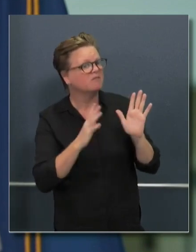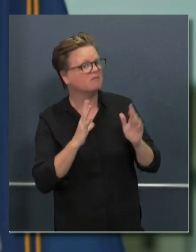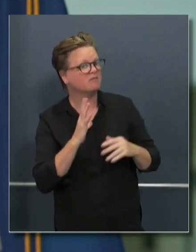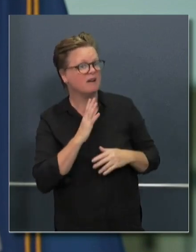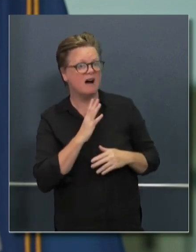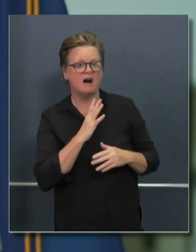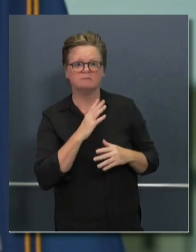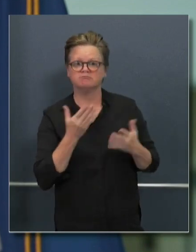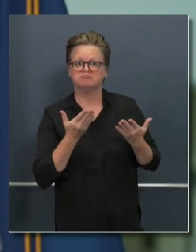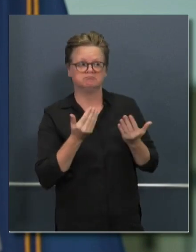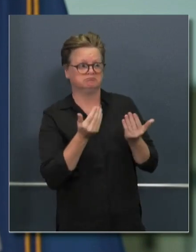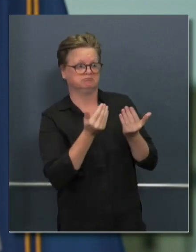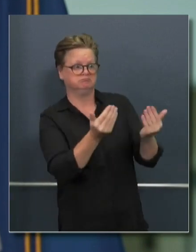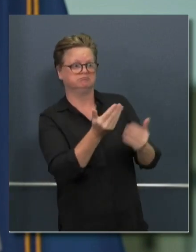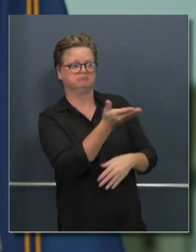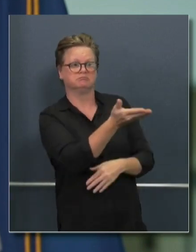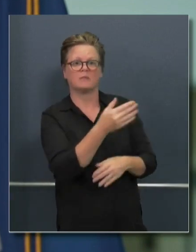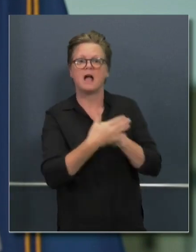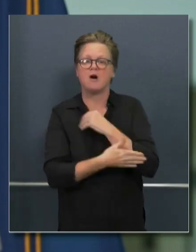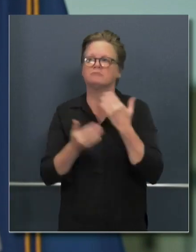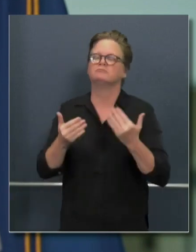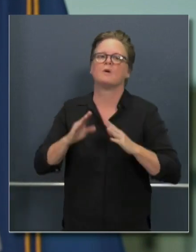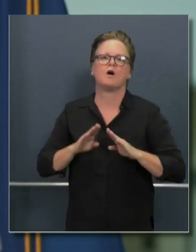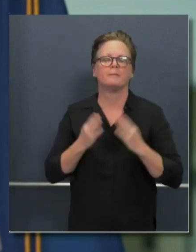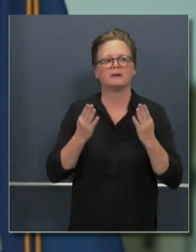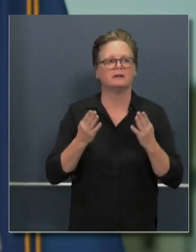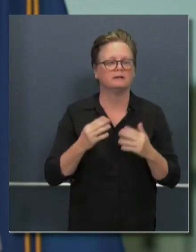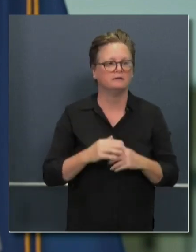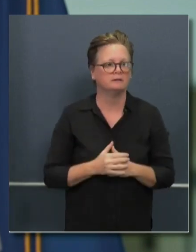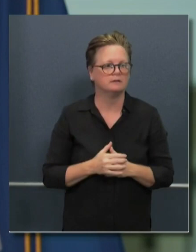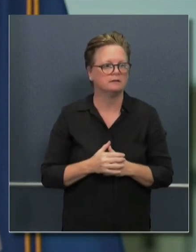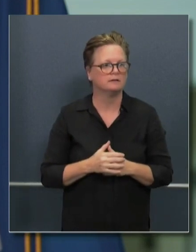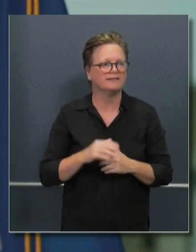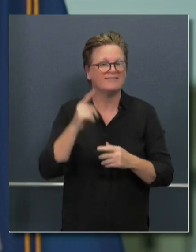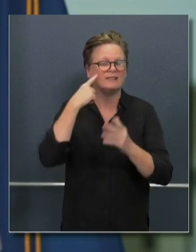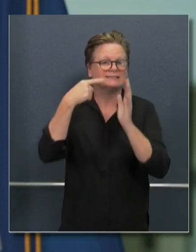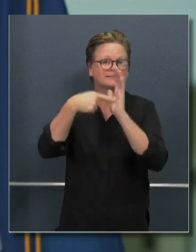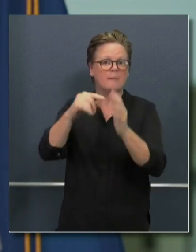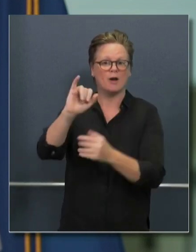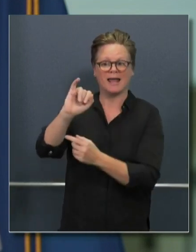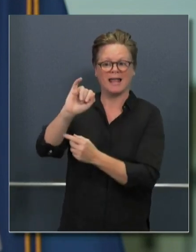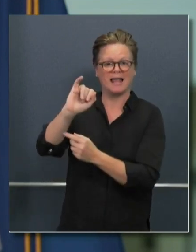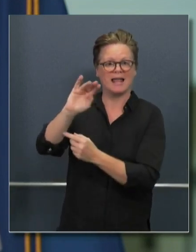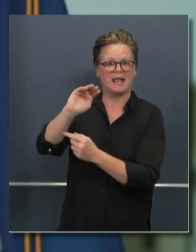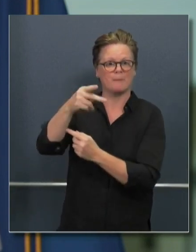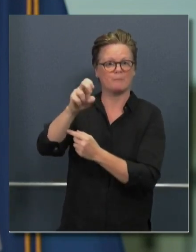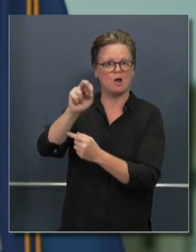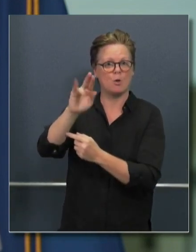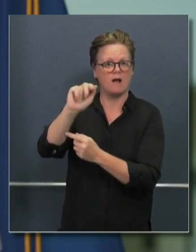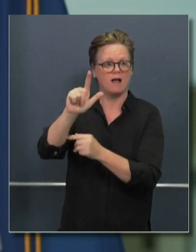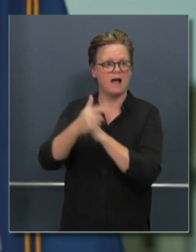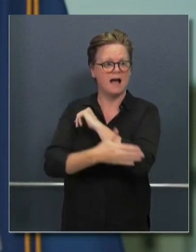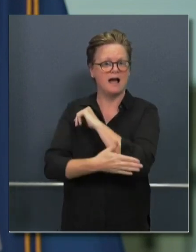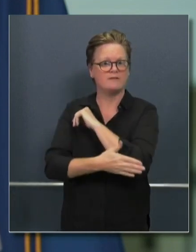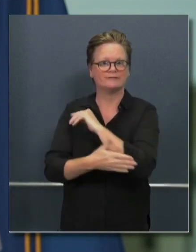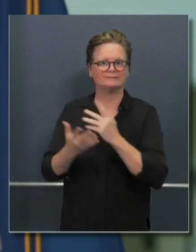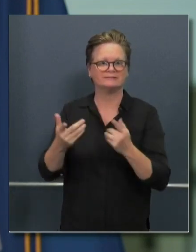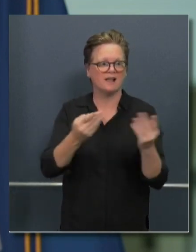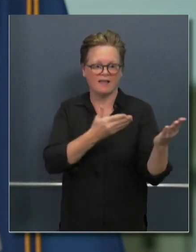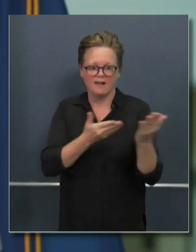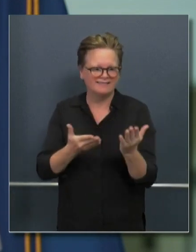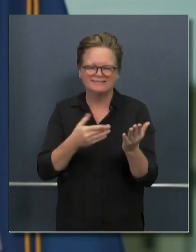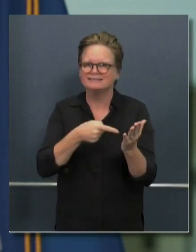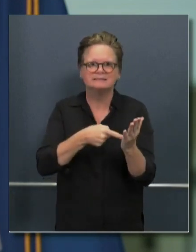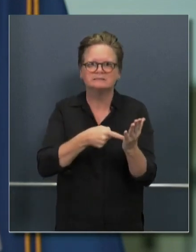forward. If those counties attest, but conditions change, which is certainly the case in many counties and will